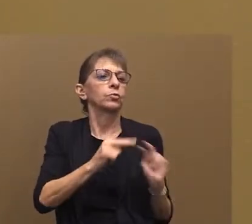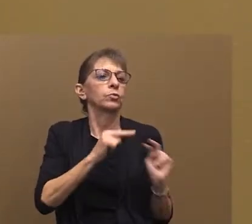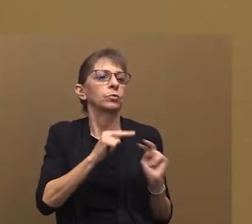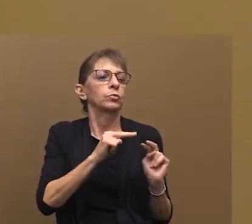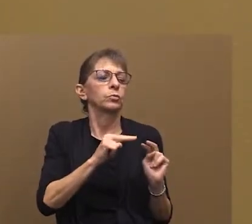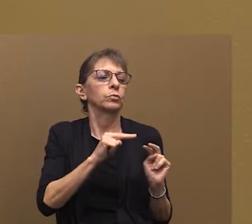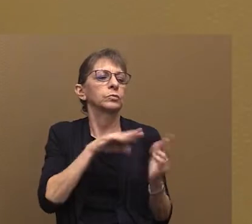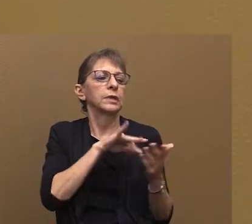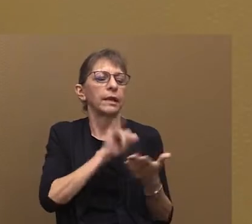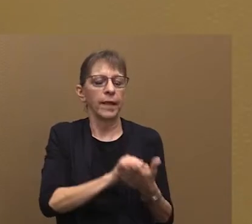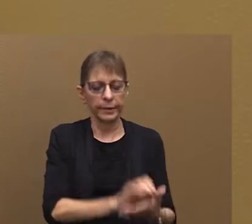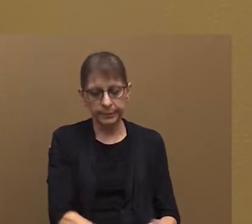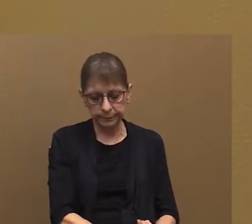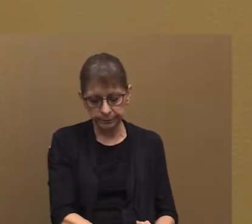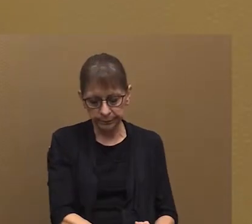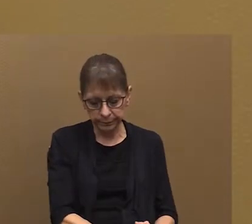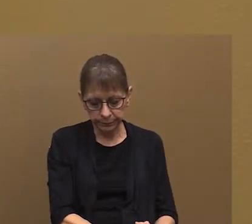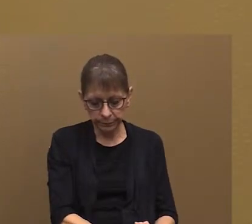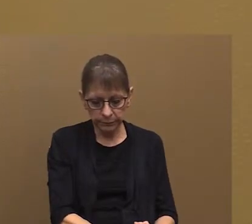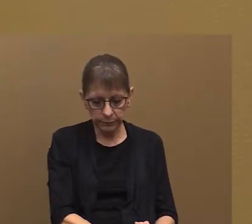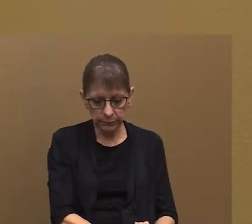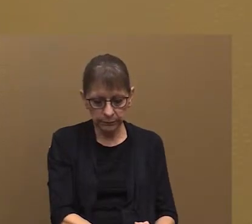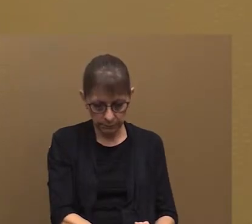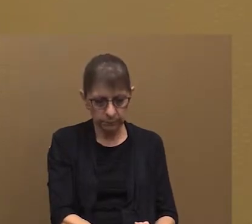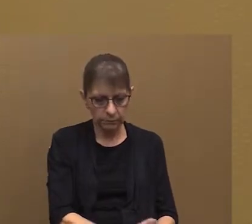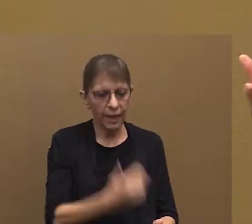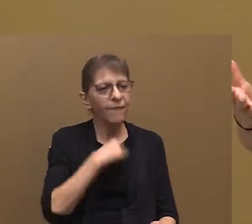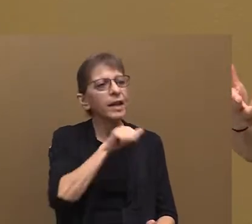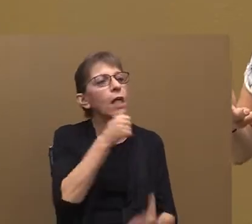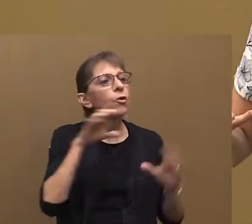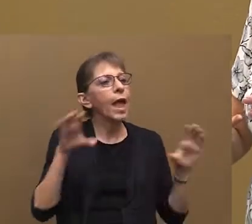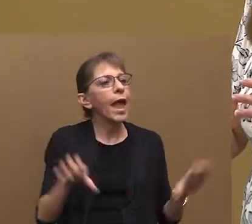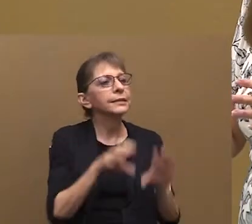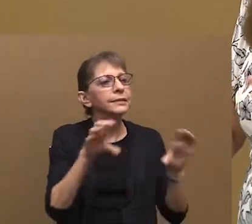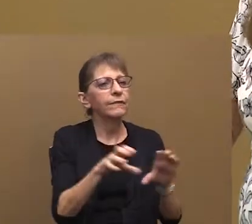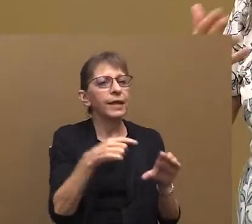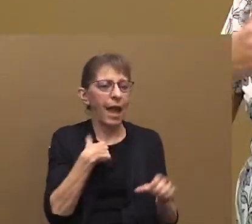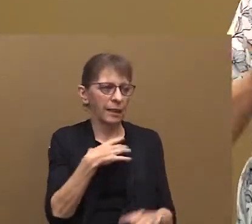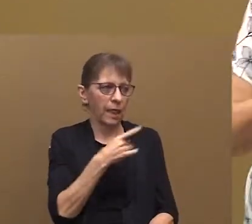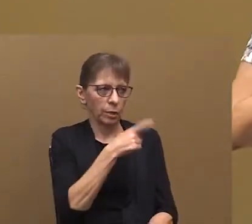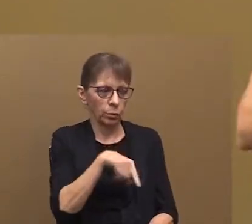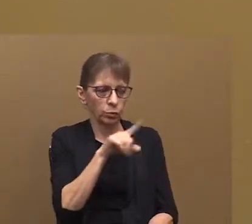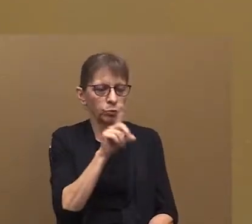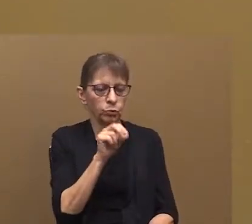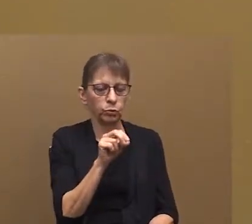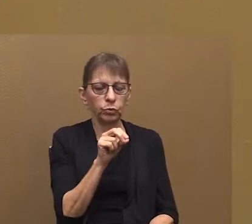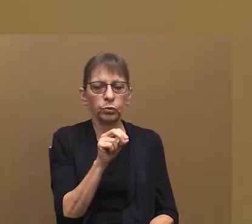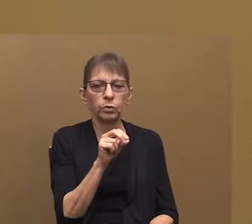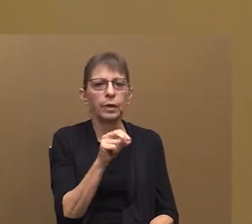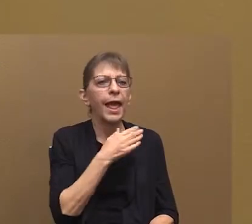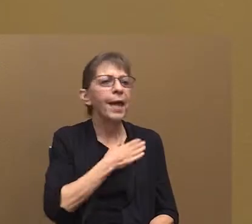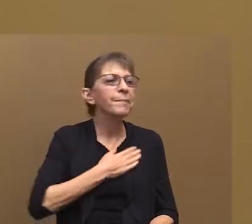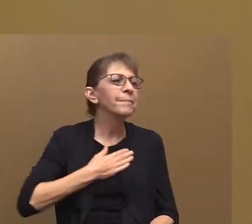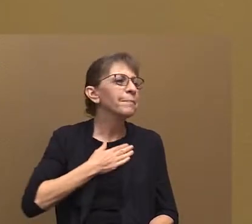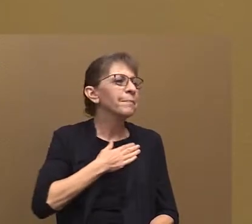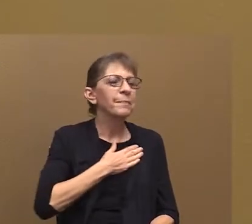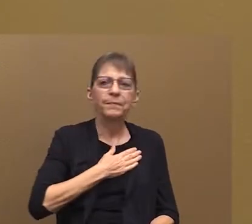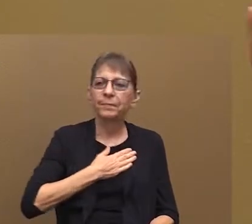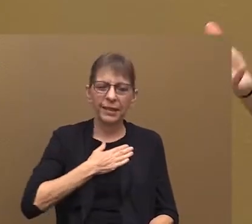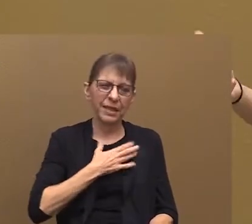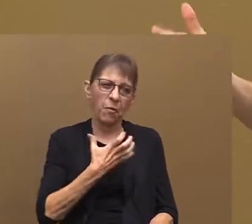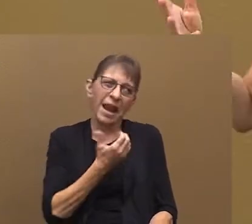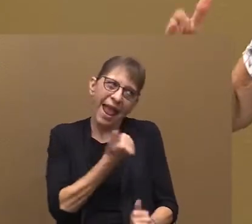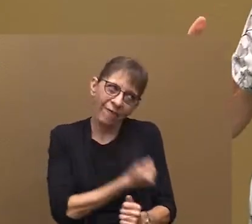look at that. And I have another activity that I'd like you to do, and please, I would